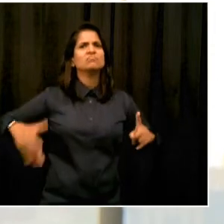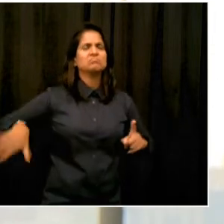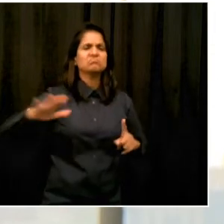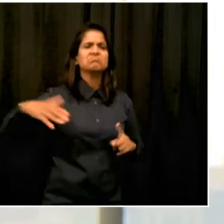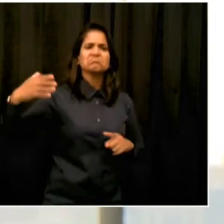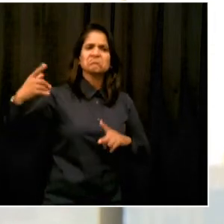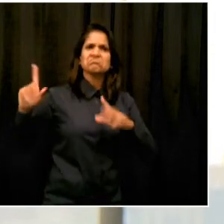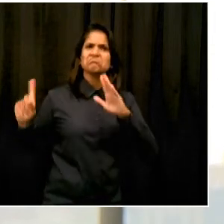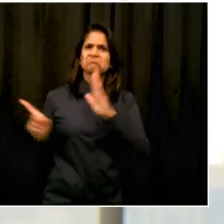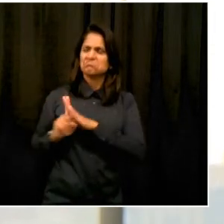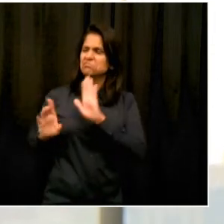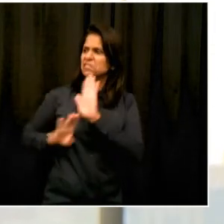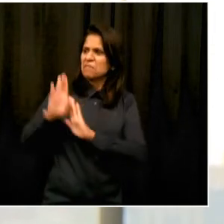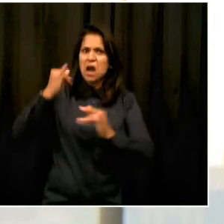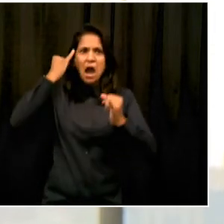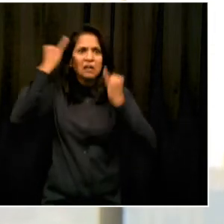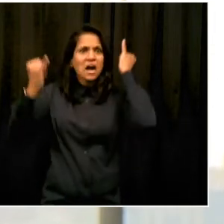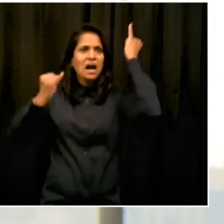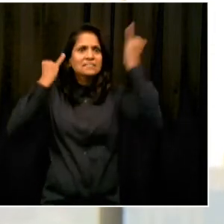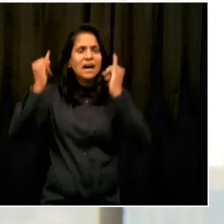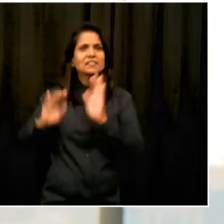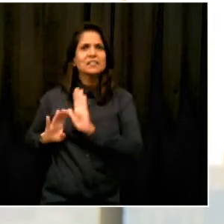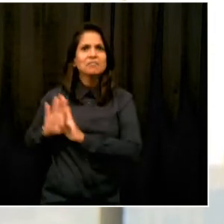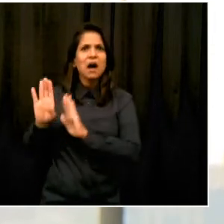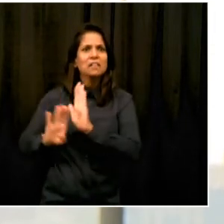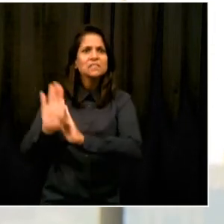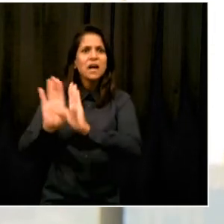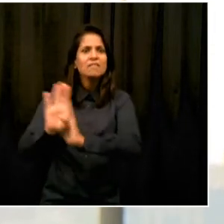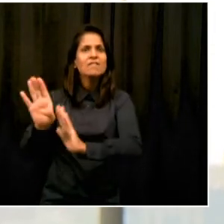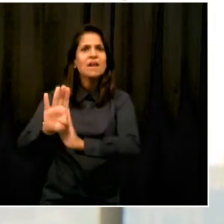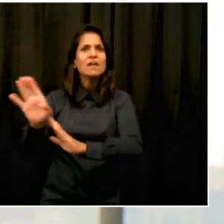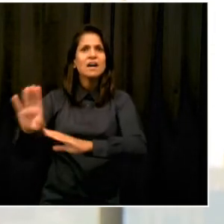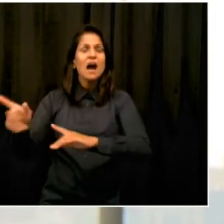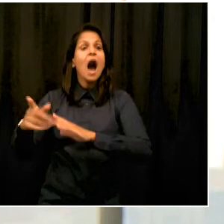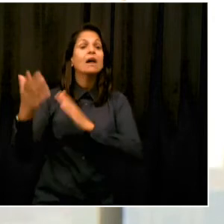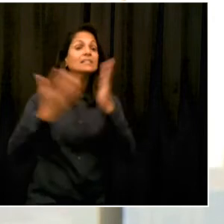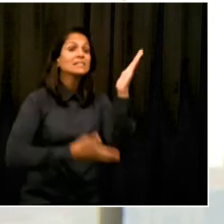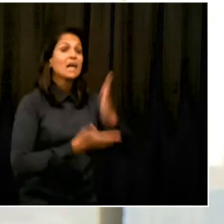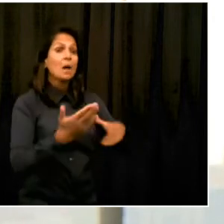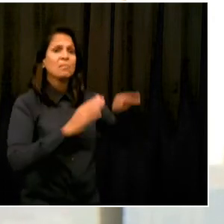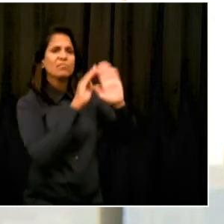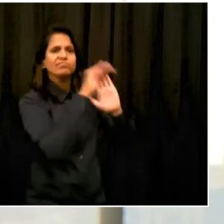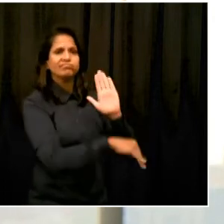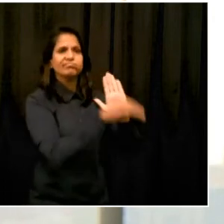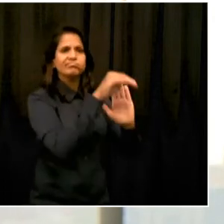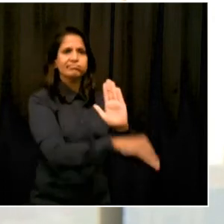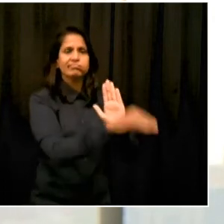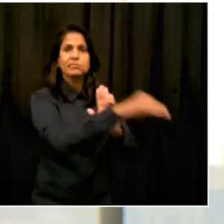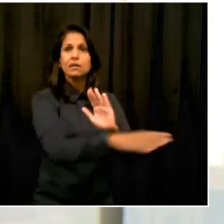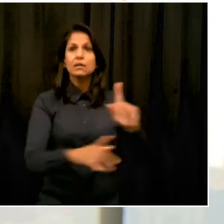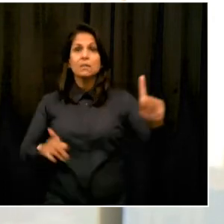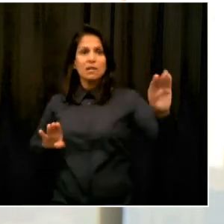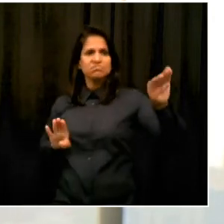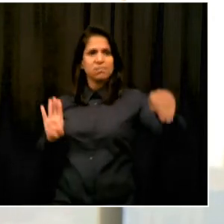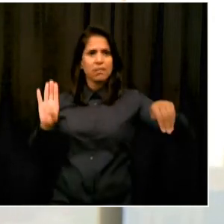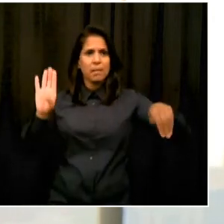I often quote the truism, it doesn't matter how many times you've been knocked down, it matters how many times you get back